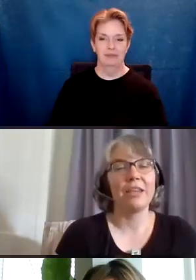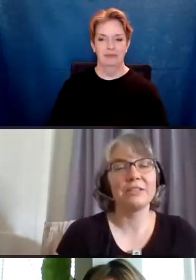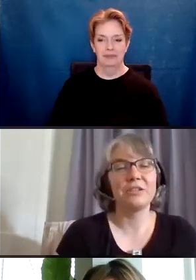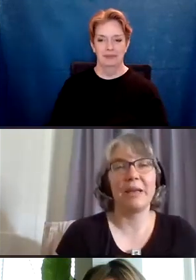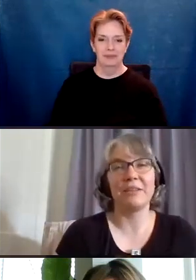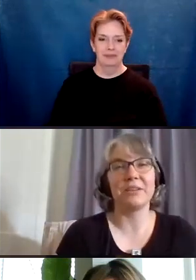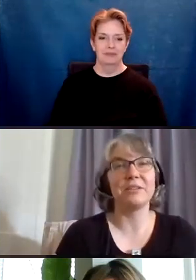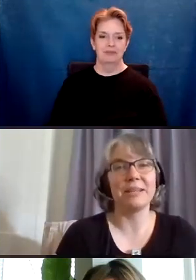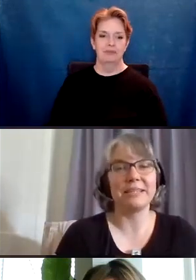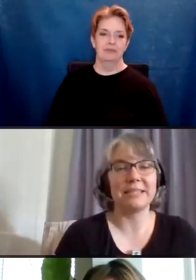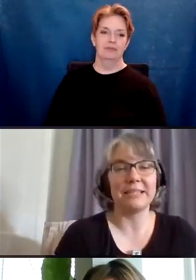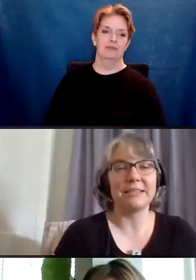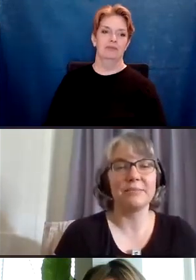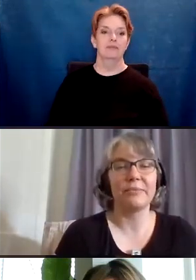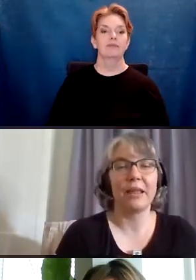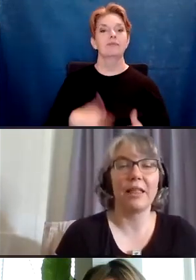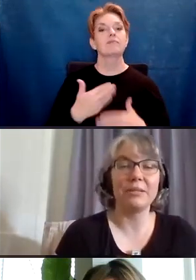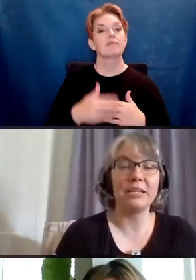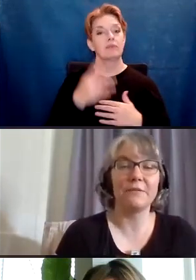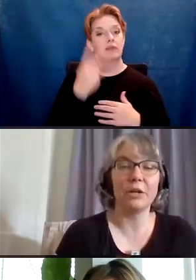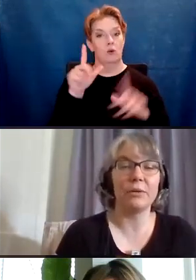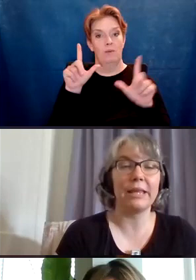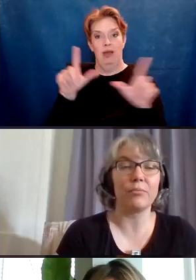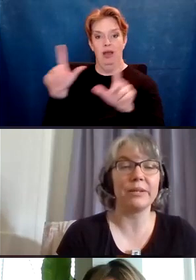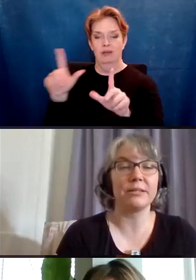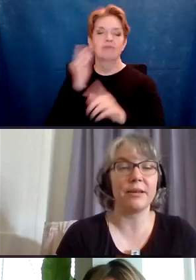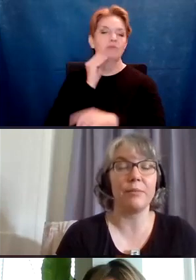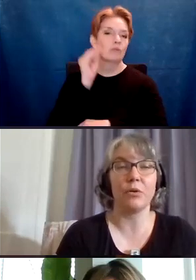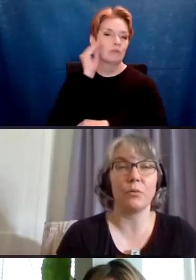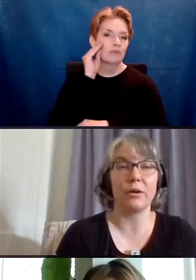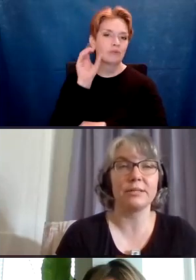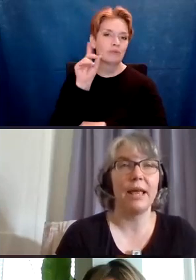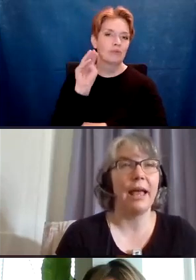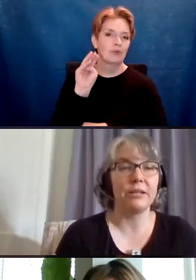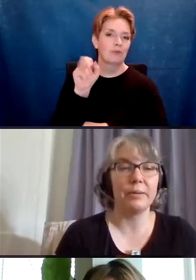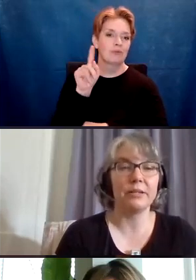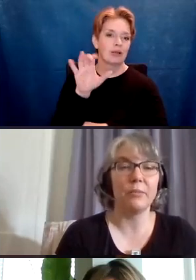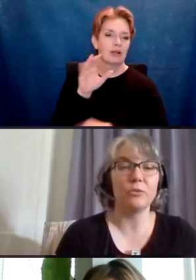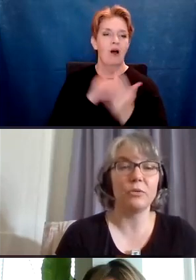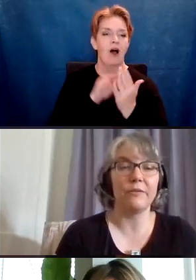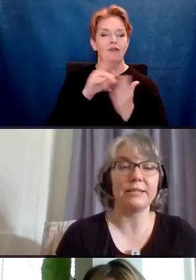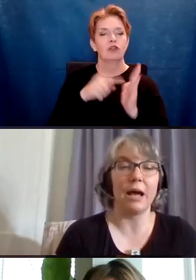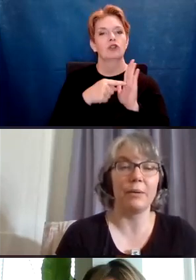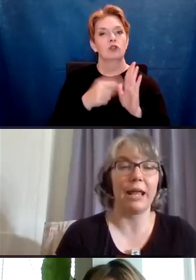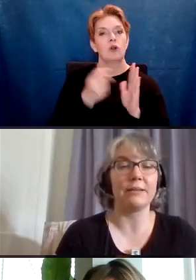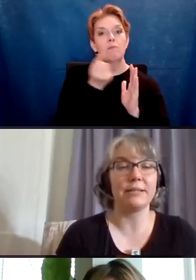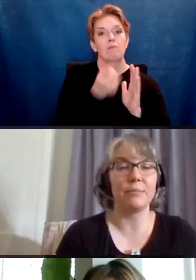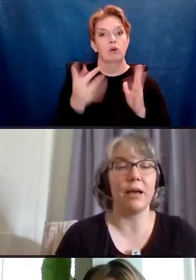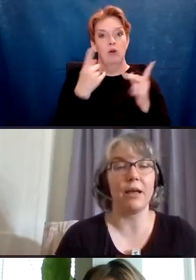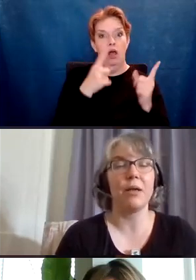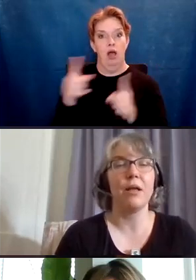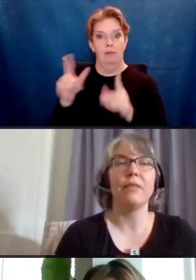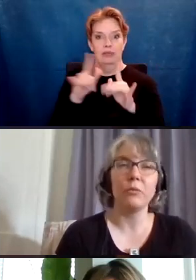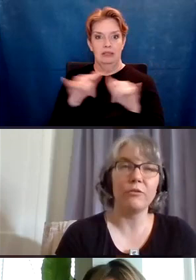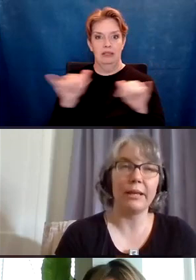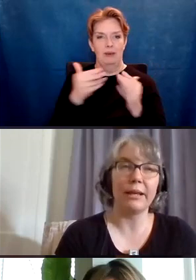The next 2 panels are domestic scenes. Clementine frequently compressed time in her works and depicted multiple events happening at the same